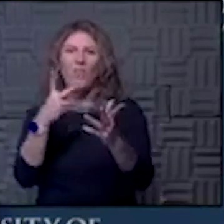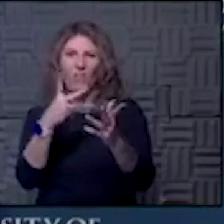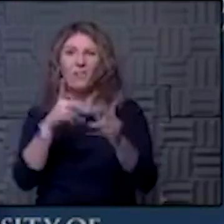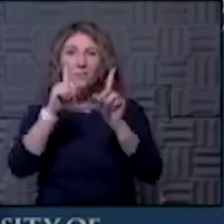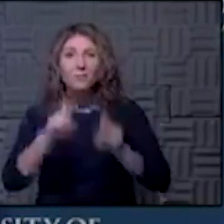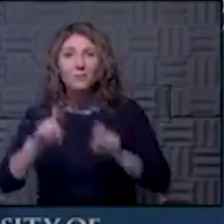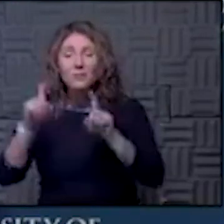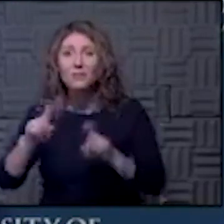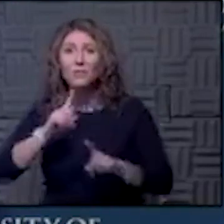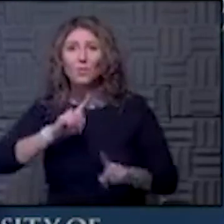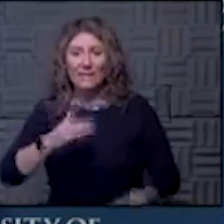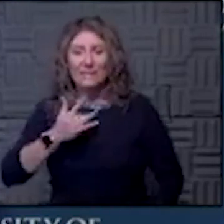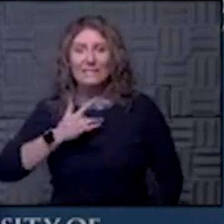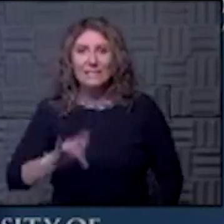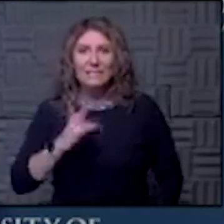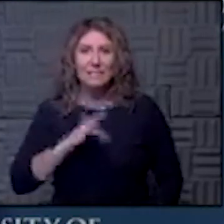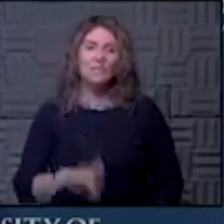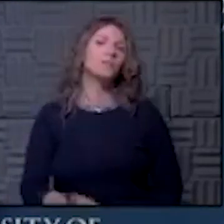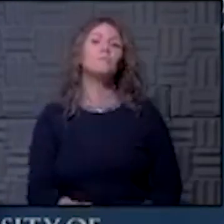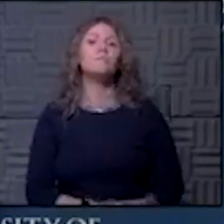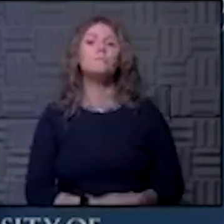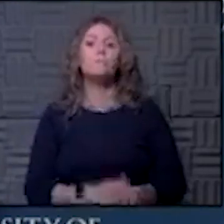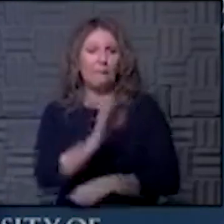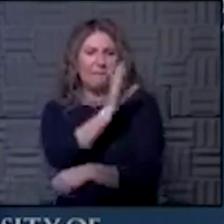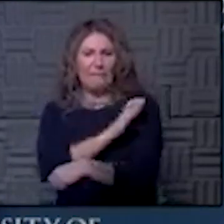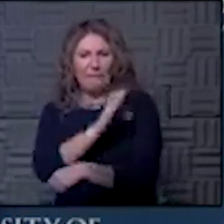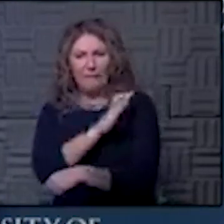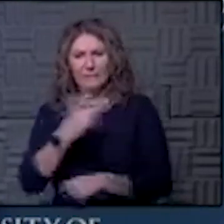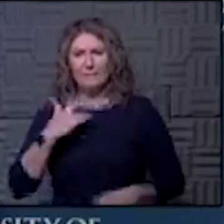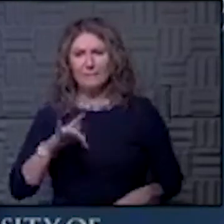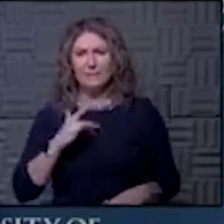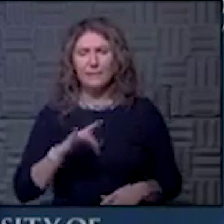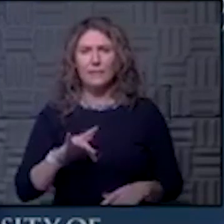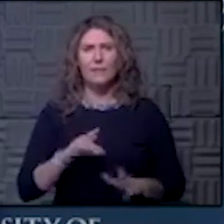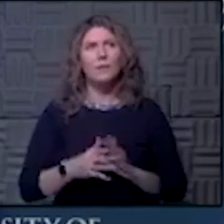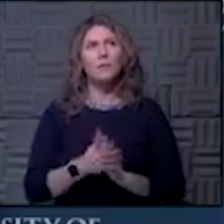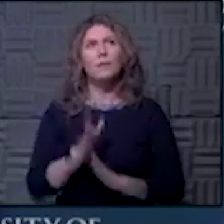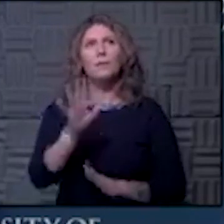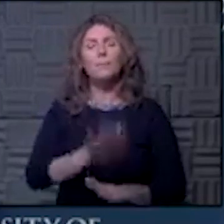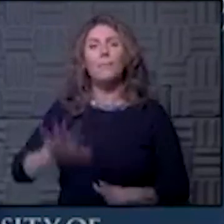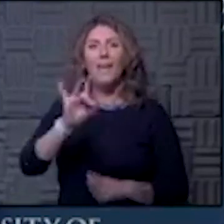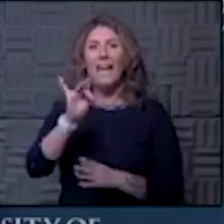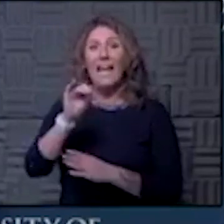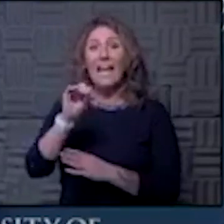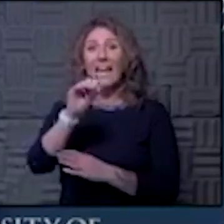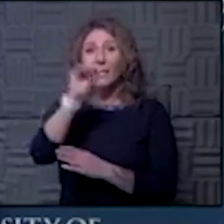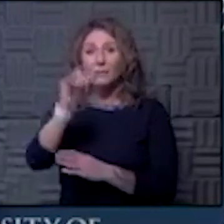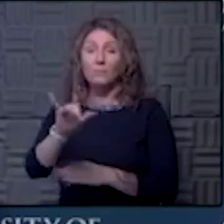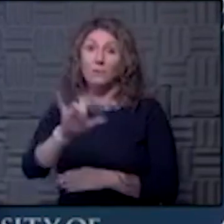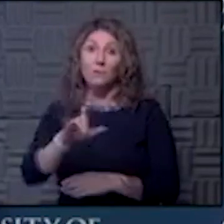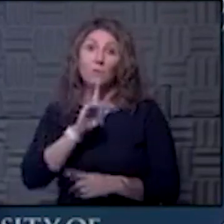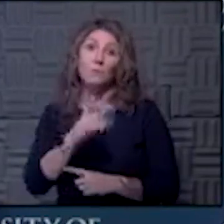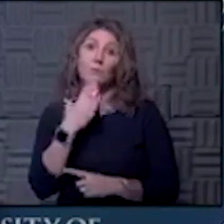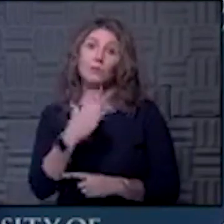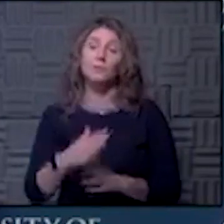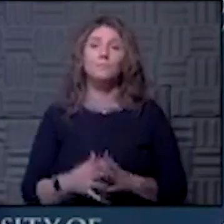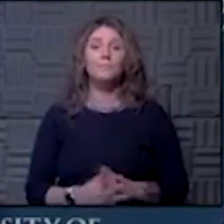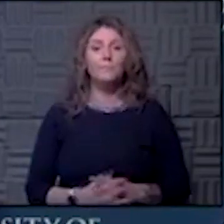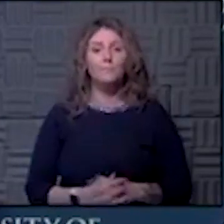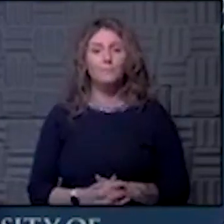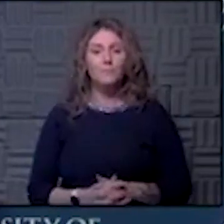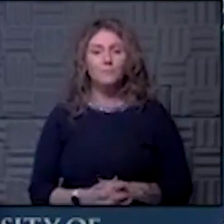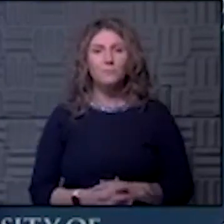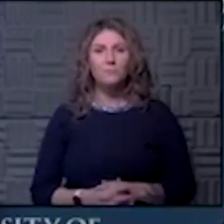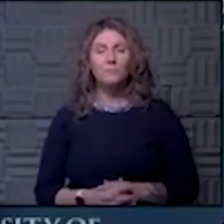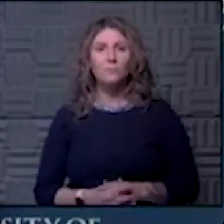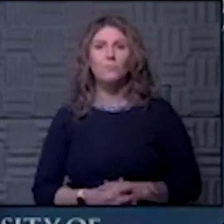a very sensitive test. I think the clinical sensitivity probably is in the 80s, which is going to be pretty good. There has